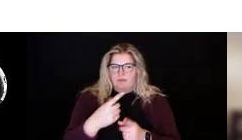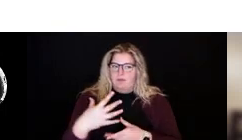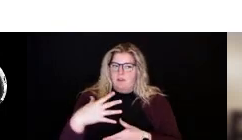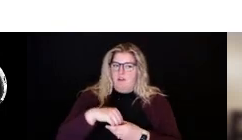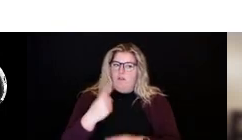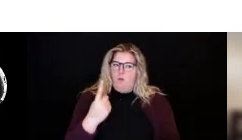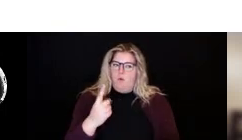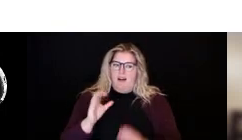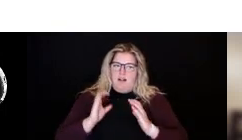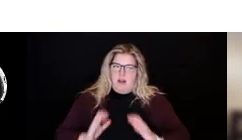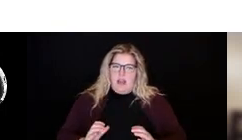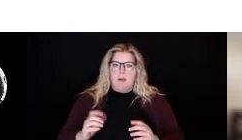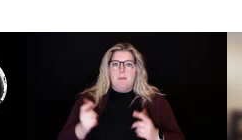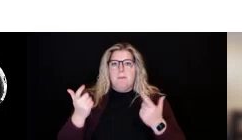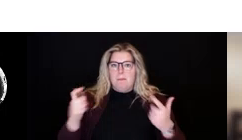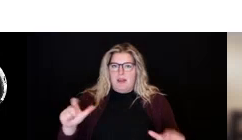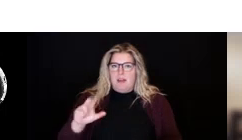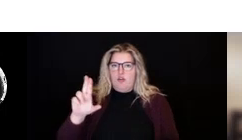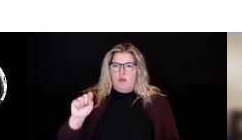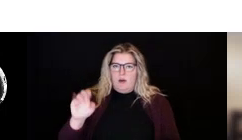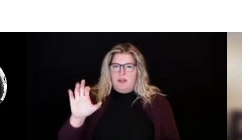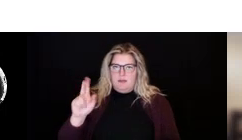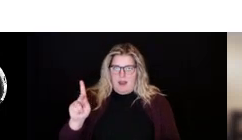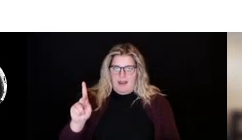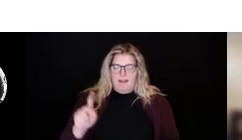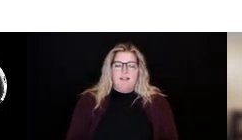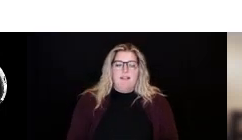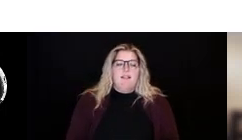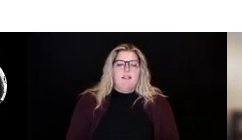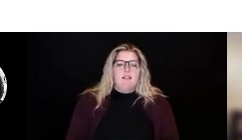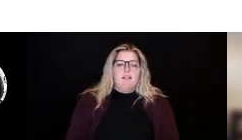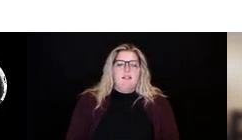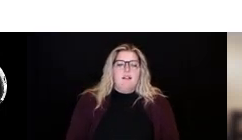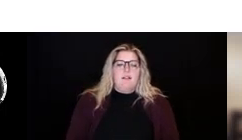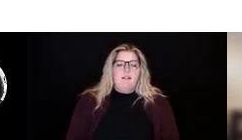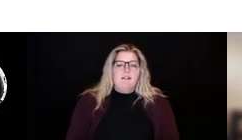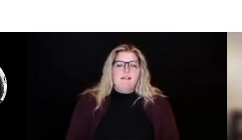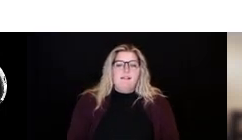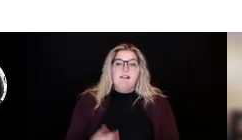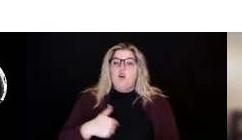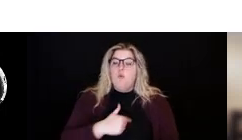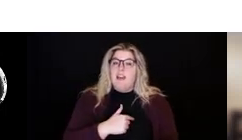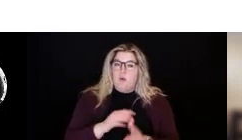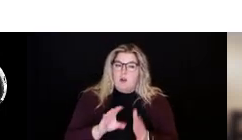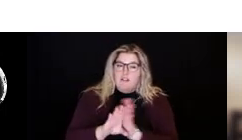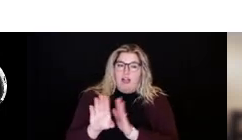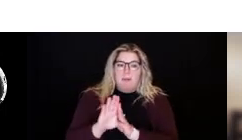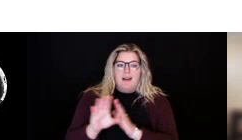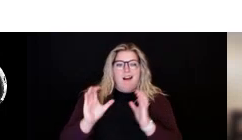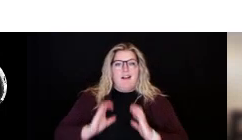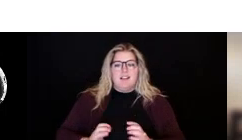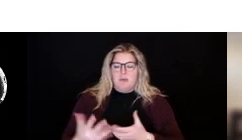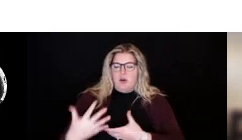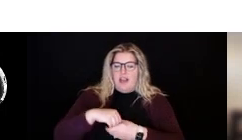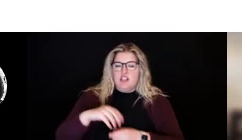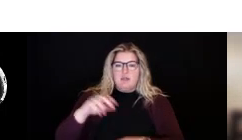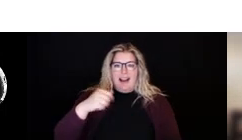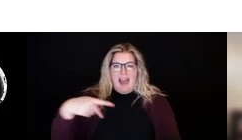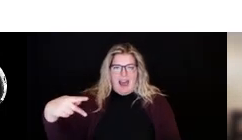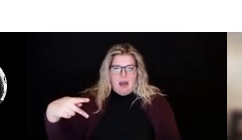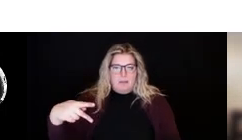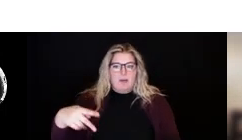that is a major US bank. And what we were working on for them was a customer engagement application that's